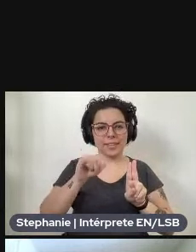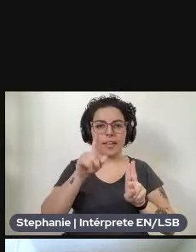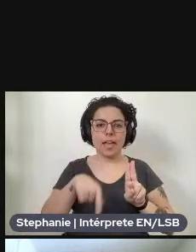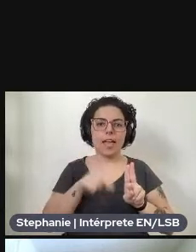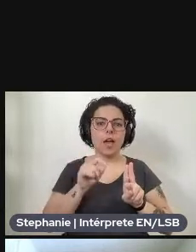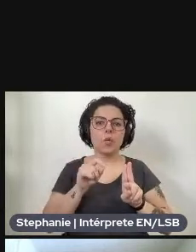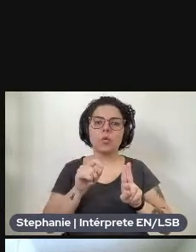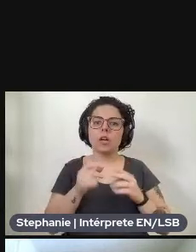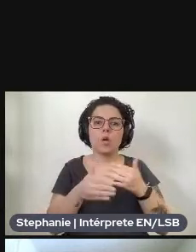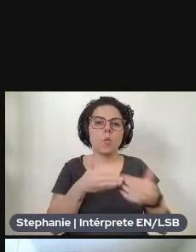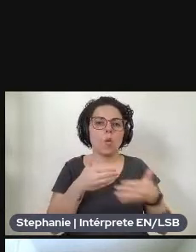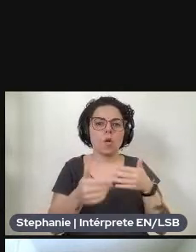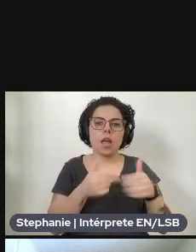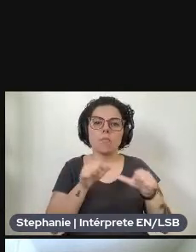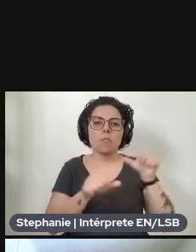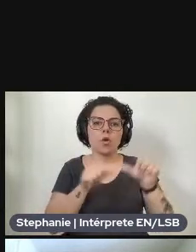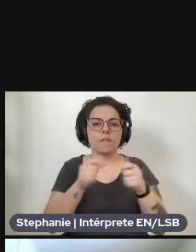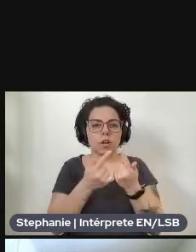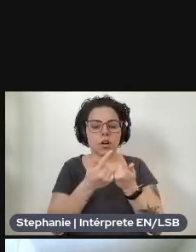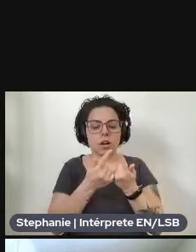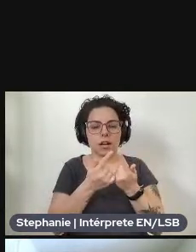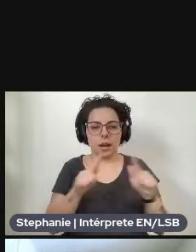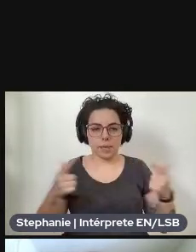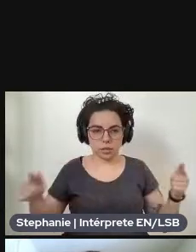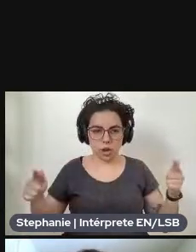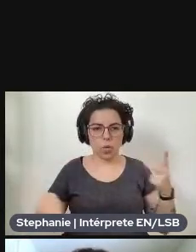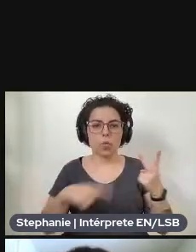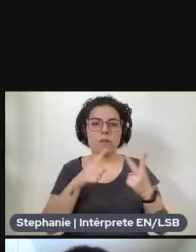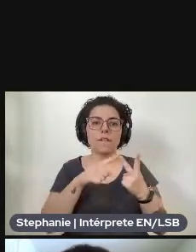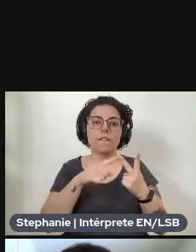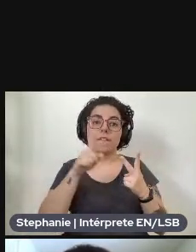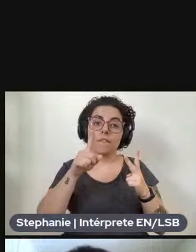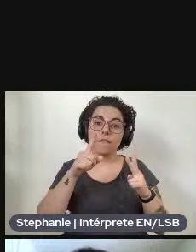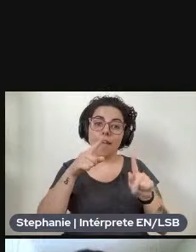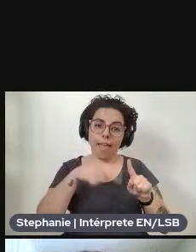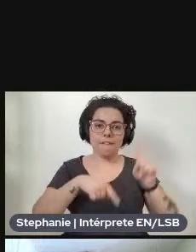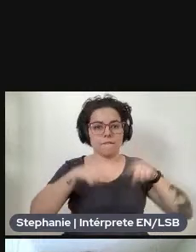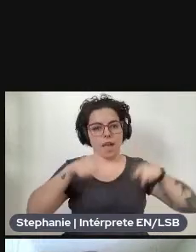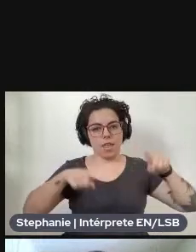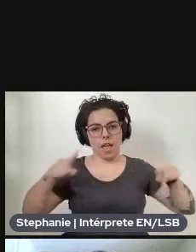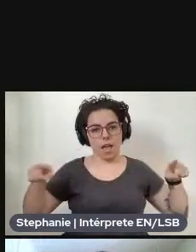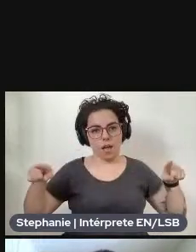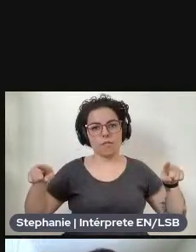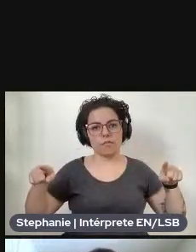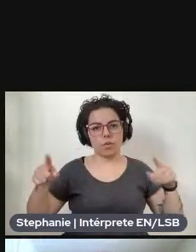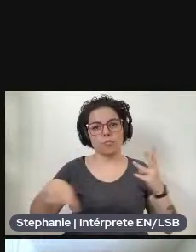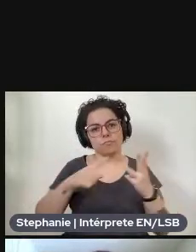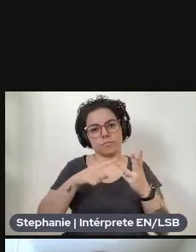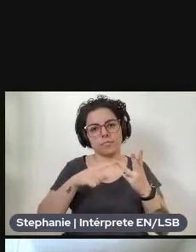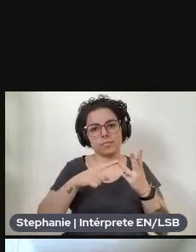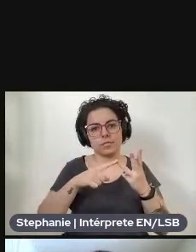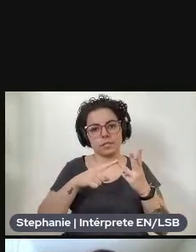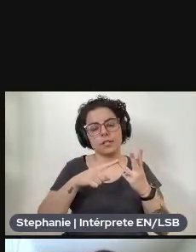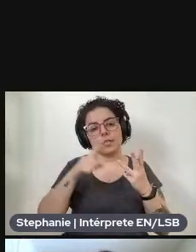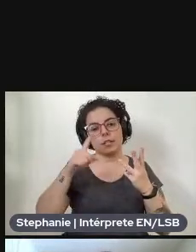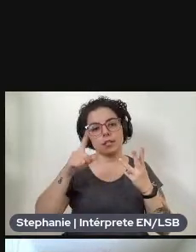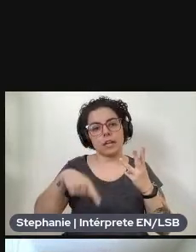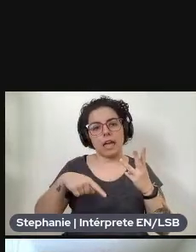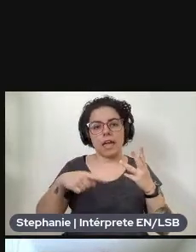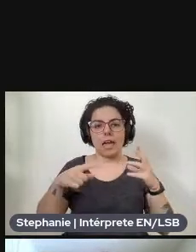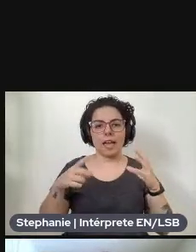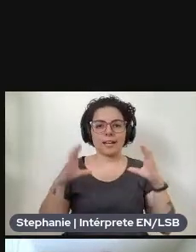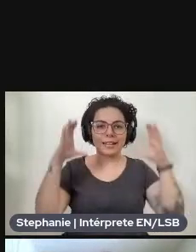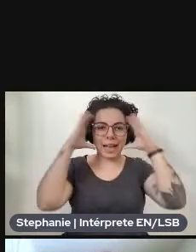modifier. V is any variable. Head obviously is head, mostly lexical, well, generally lexical.